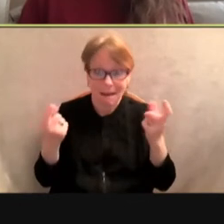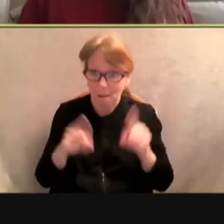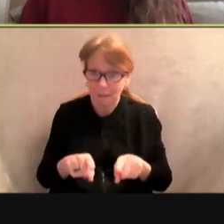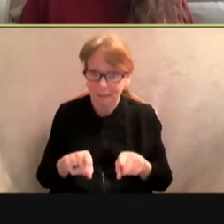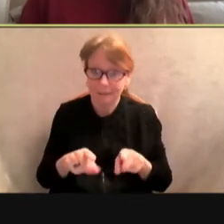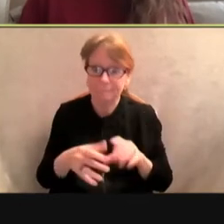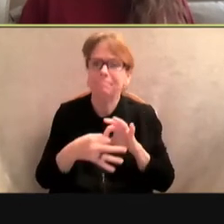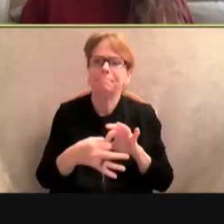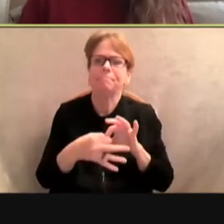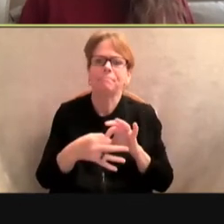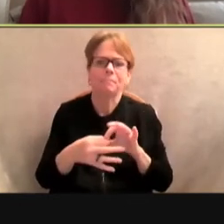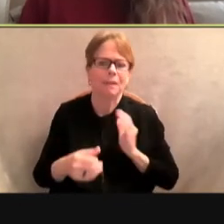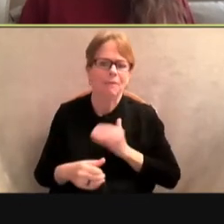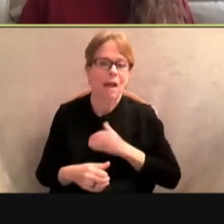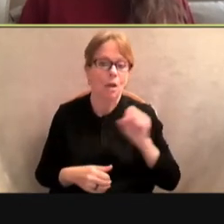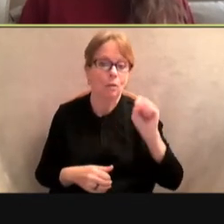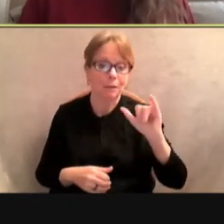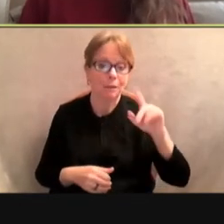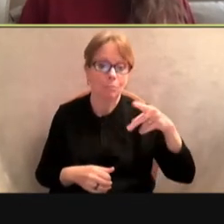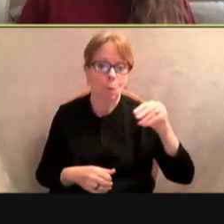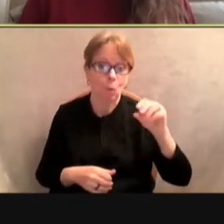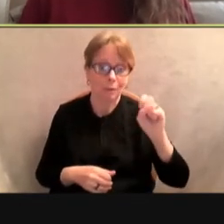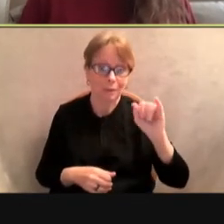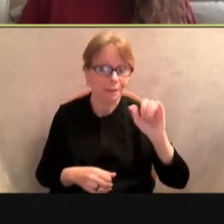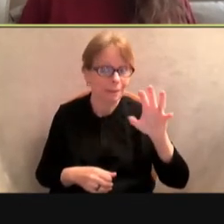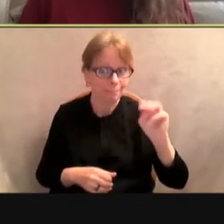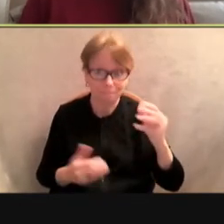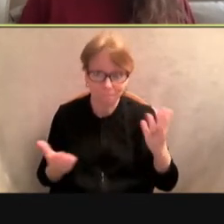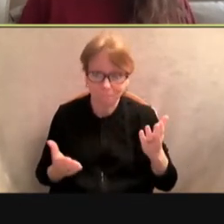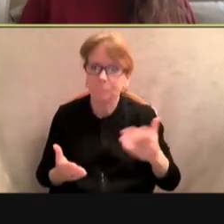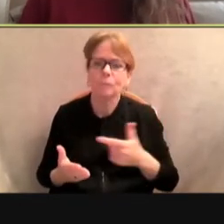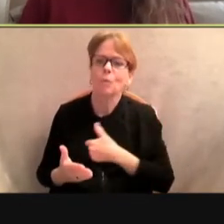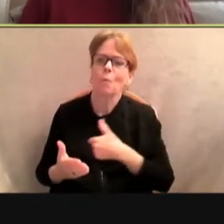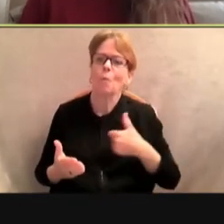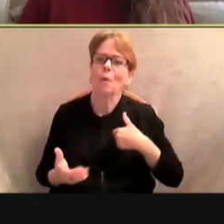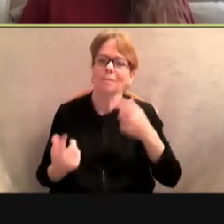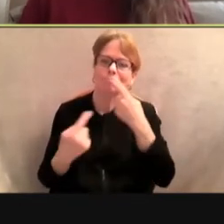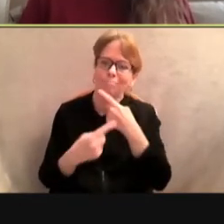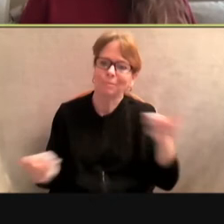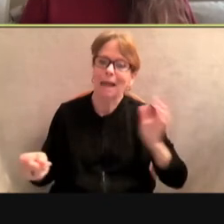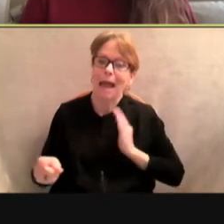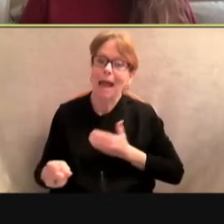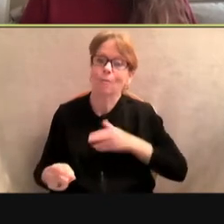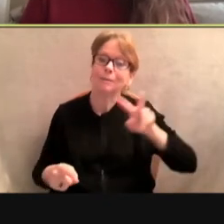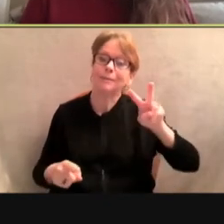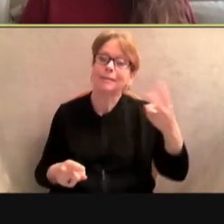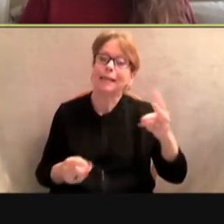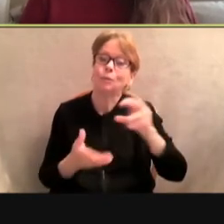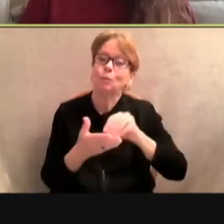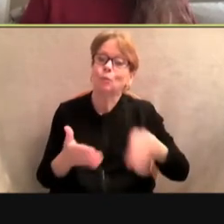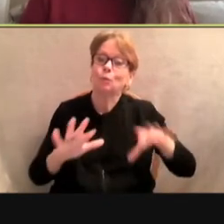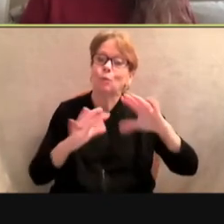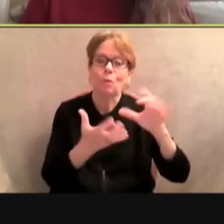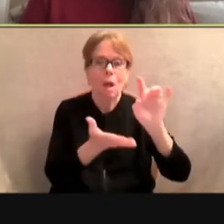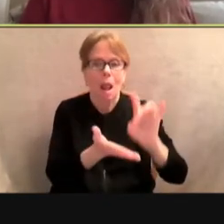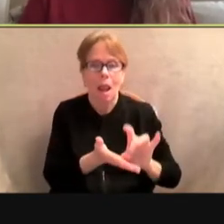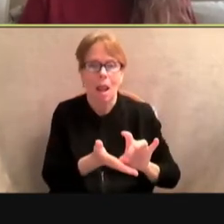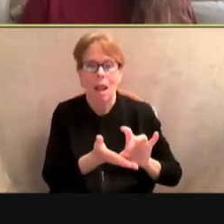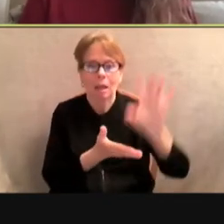of this symposium was that we were able to announce the launch of our second student group, which is called